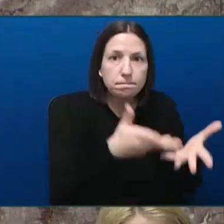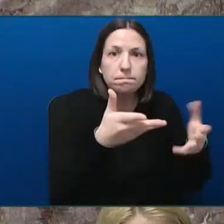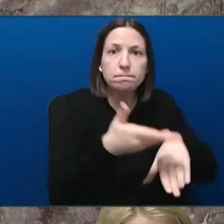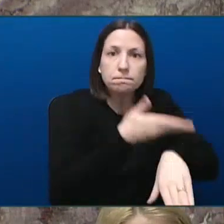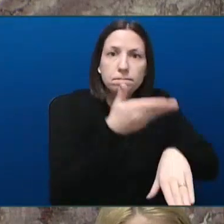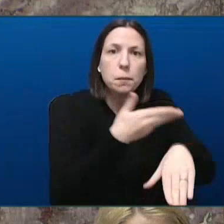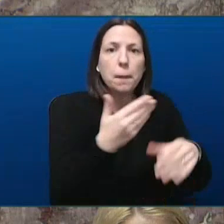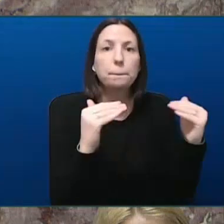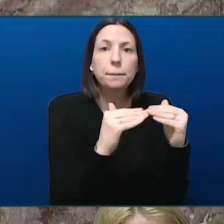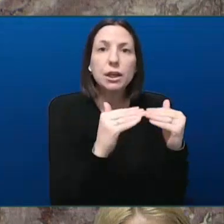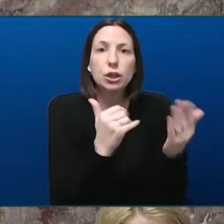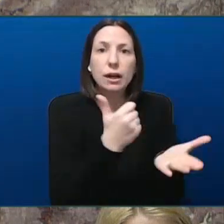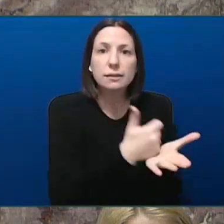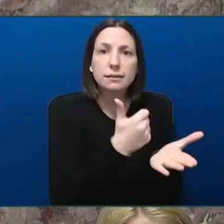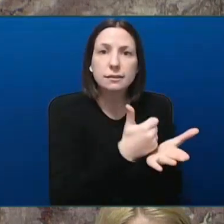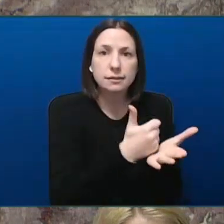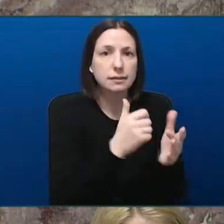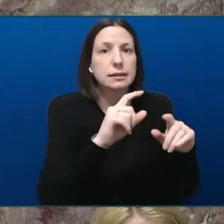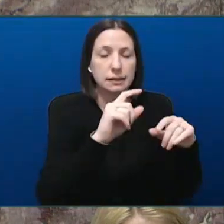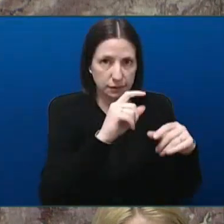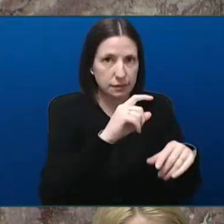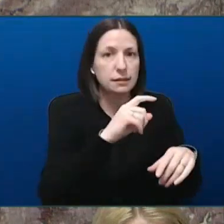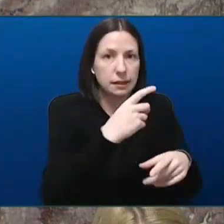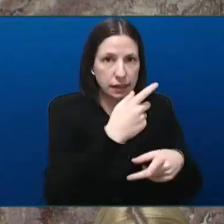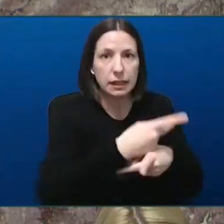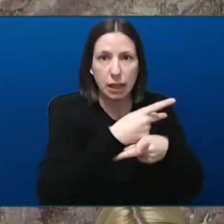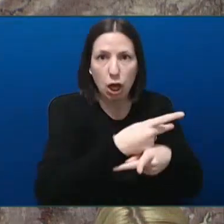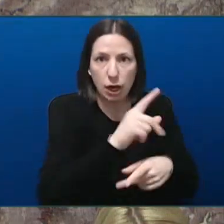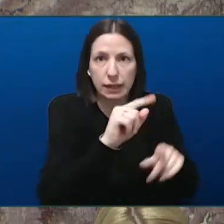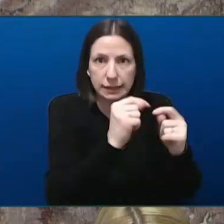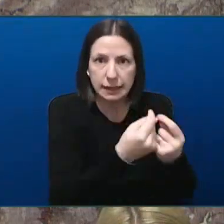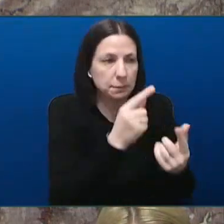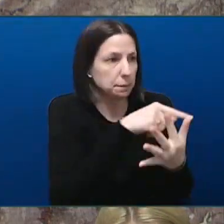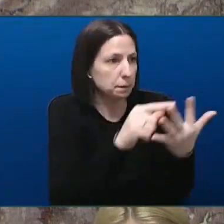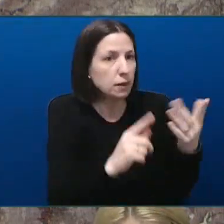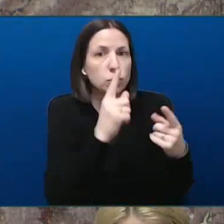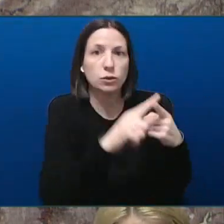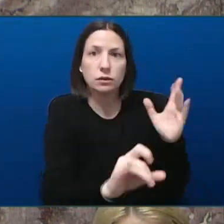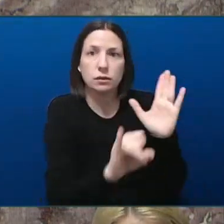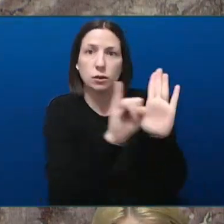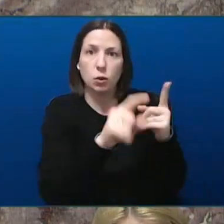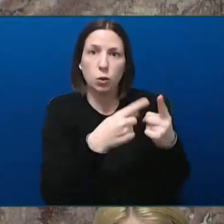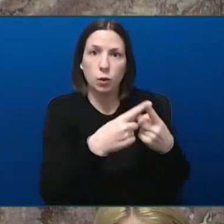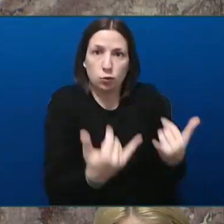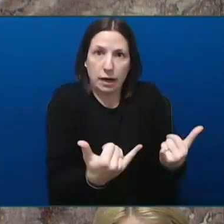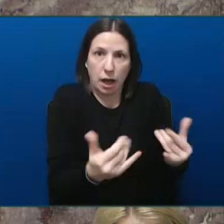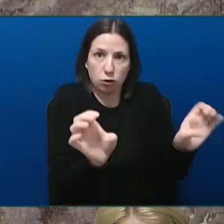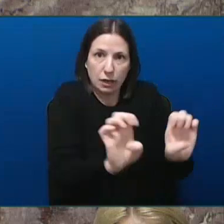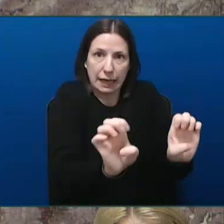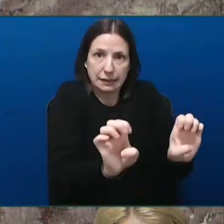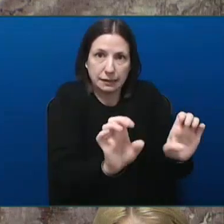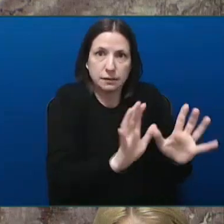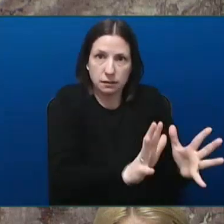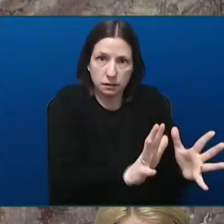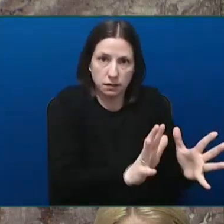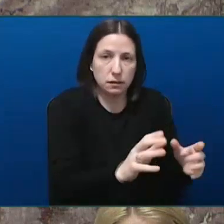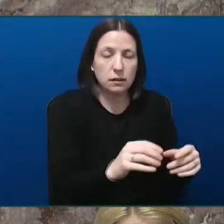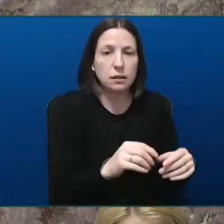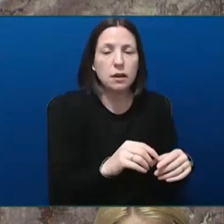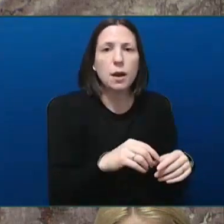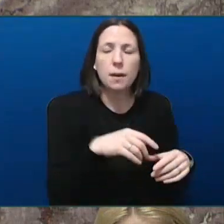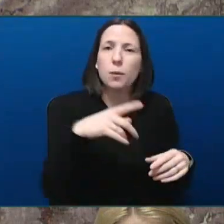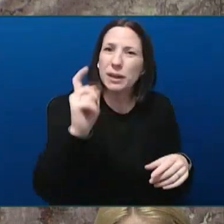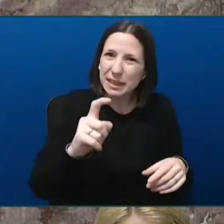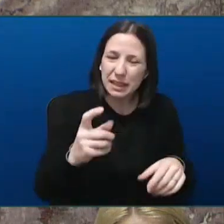on that identification of the initial crisis end of things. And we're doing, we need to do more work